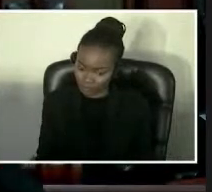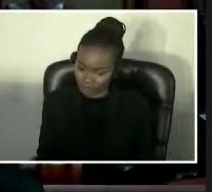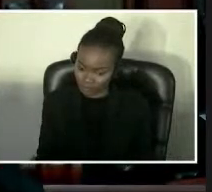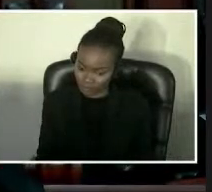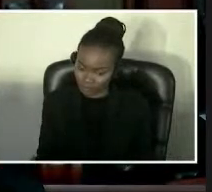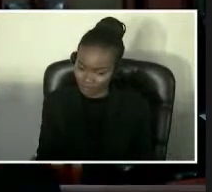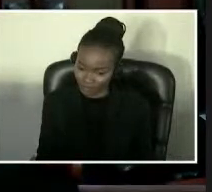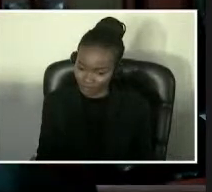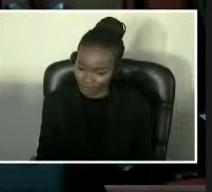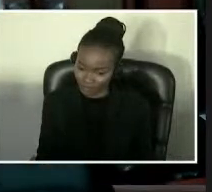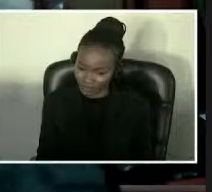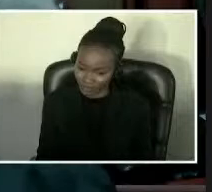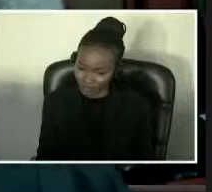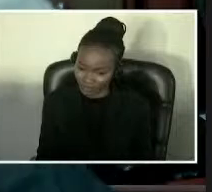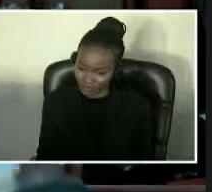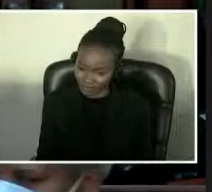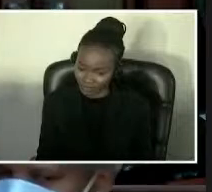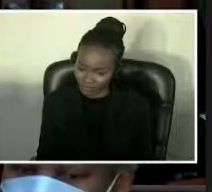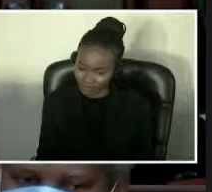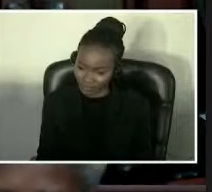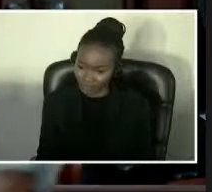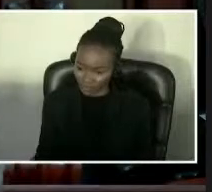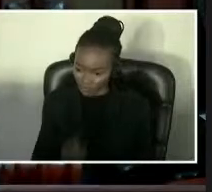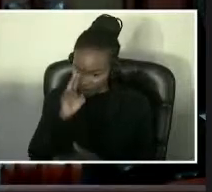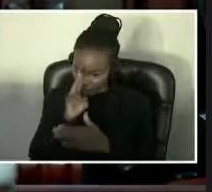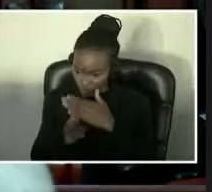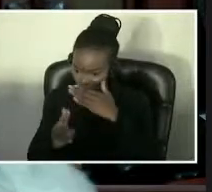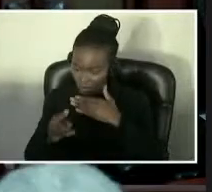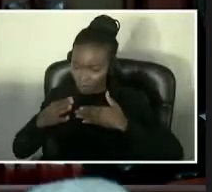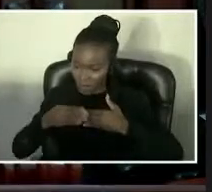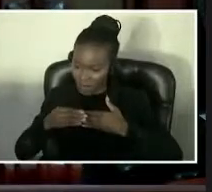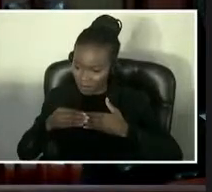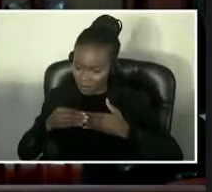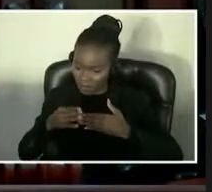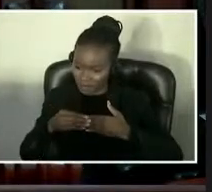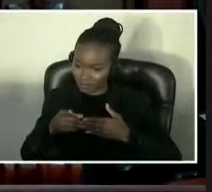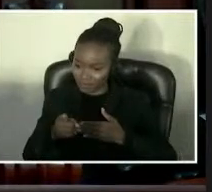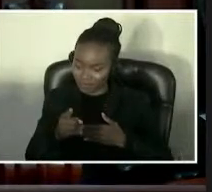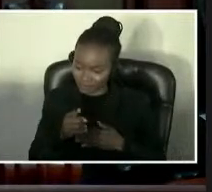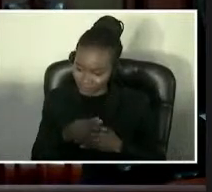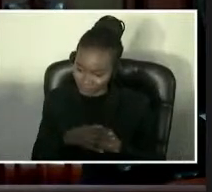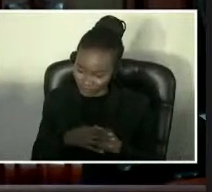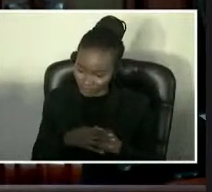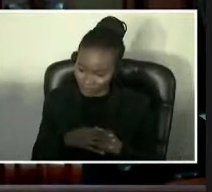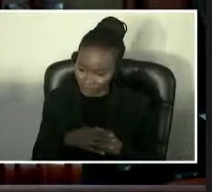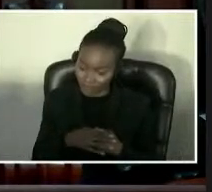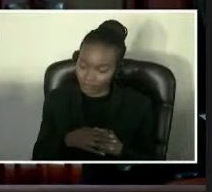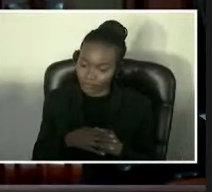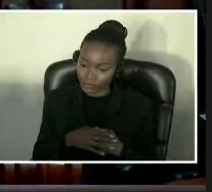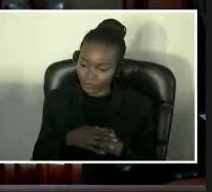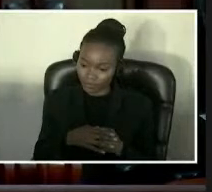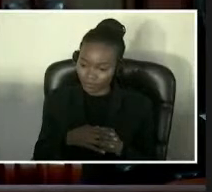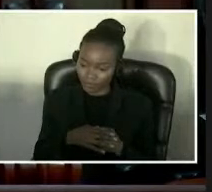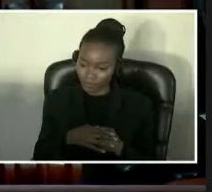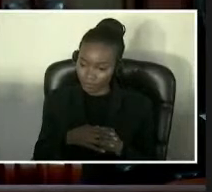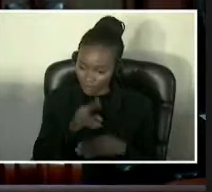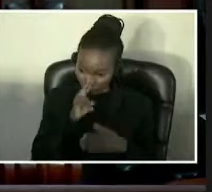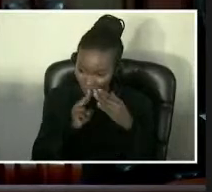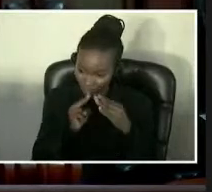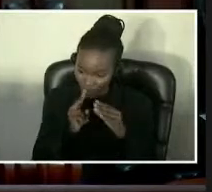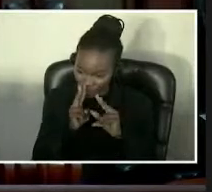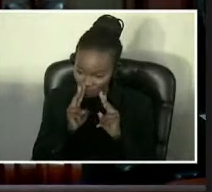there honorable members and guests i wish to thank all of